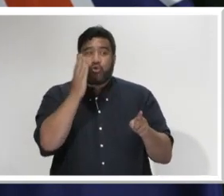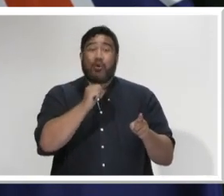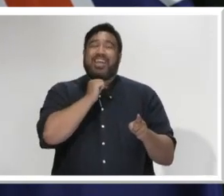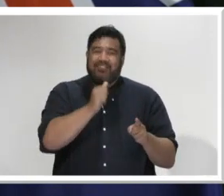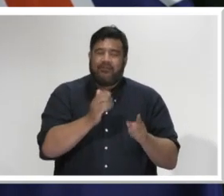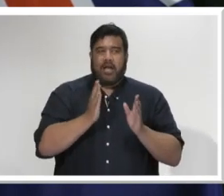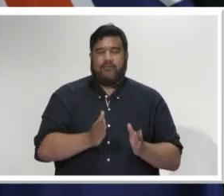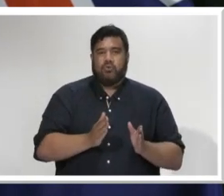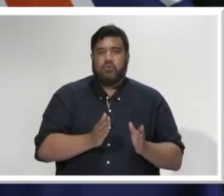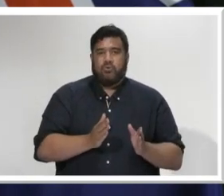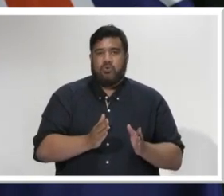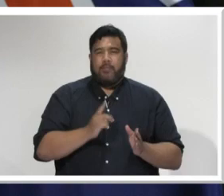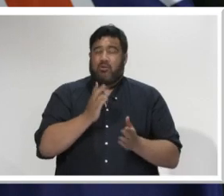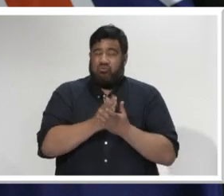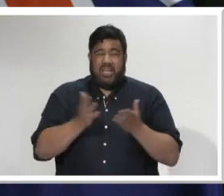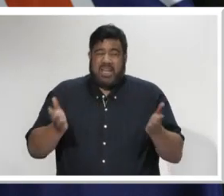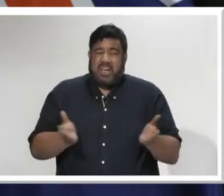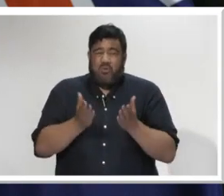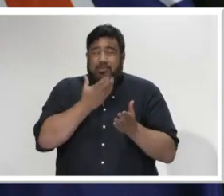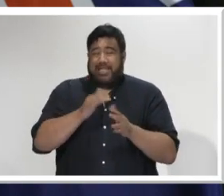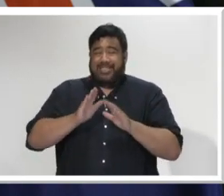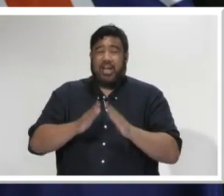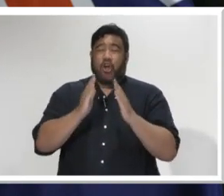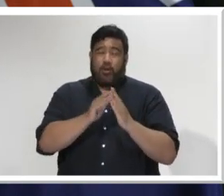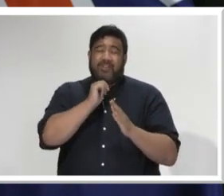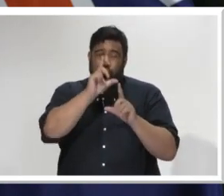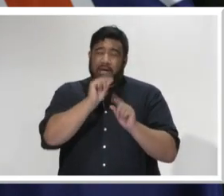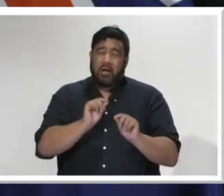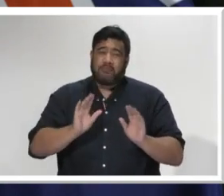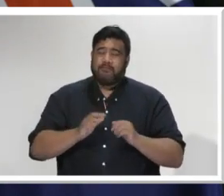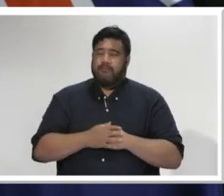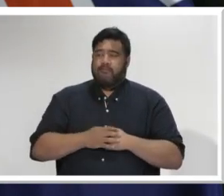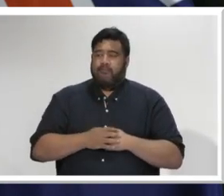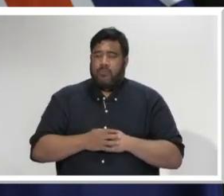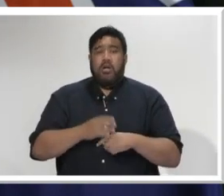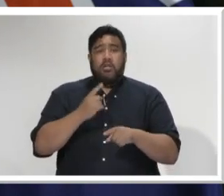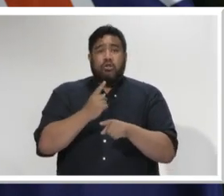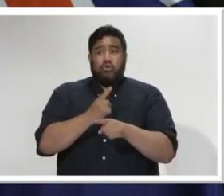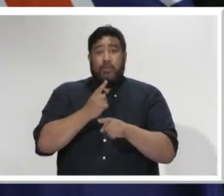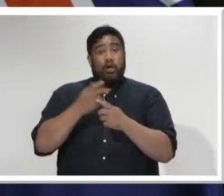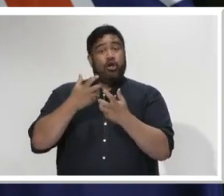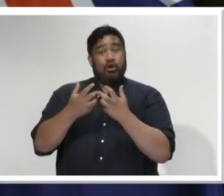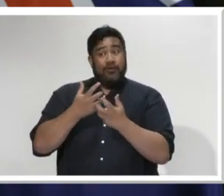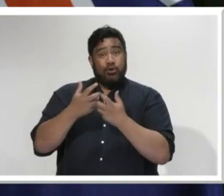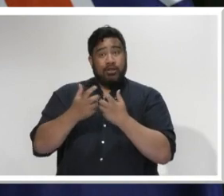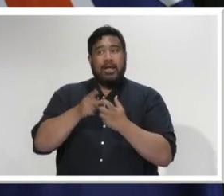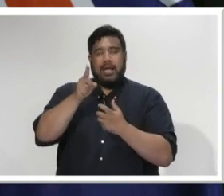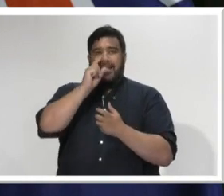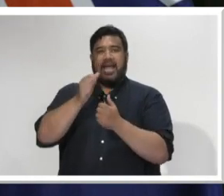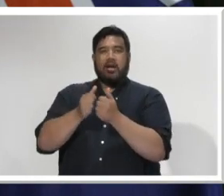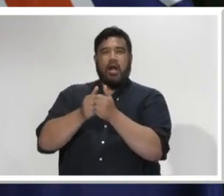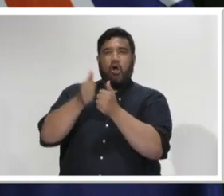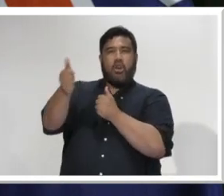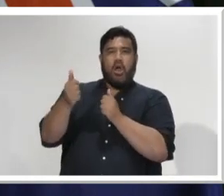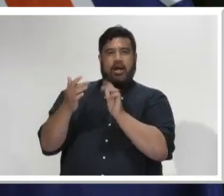distance learning. Tertiary education will mostly be through distance learning, but with the exception of on-campus research that can't be